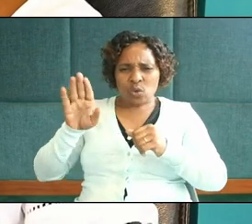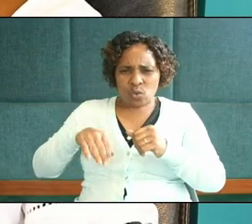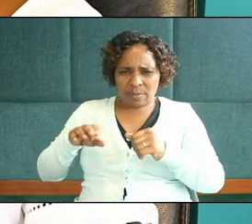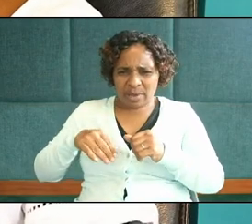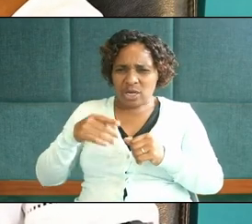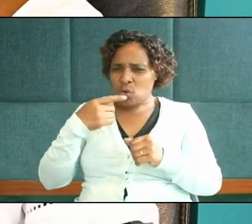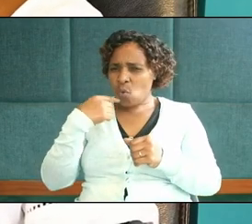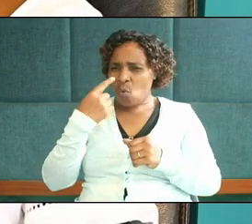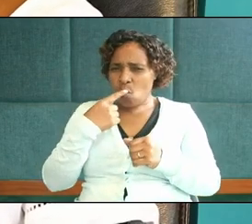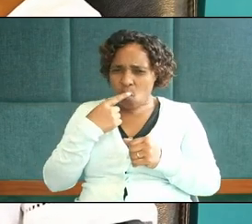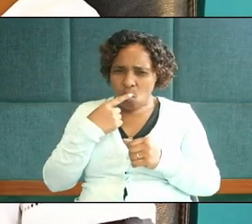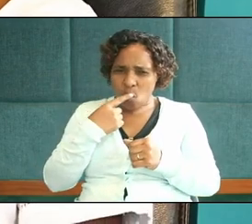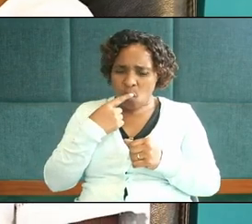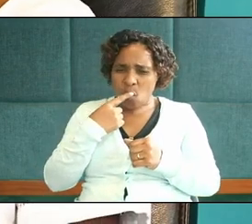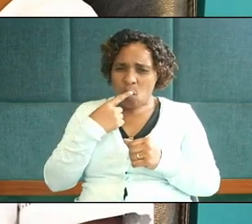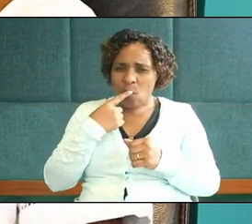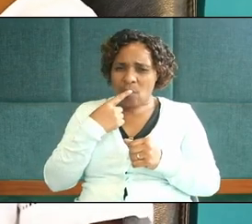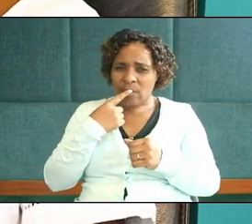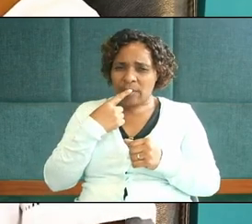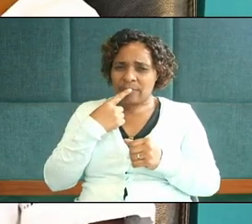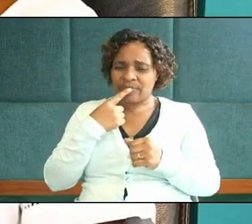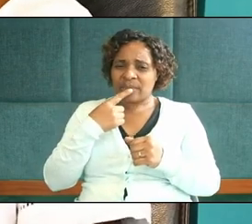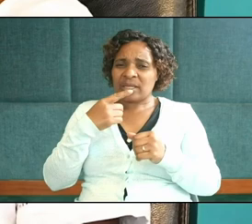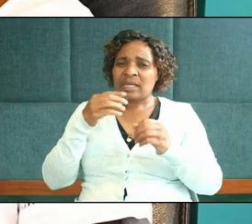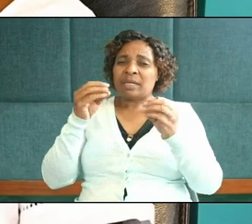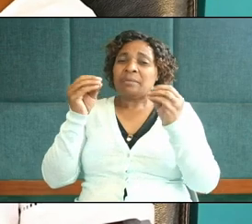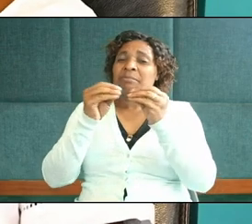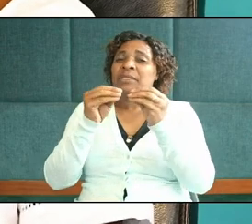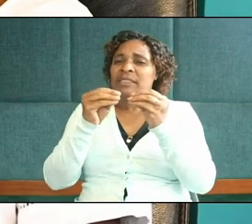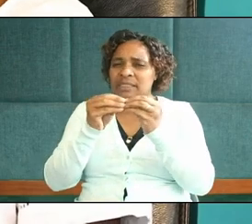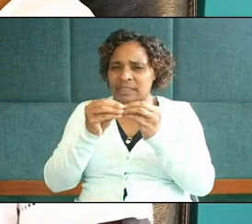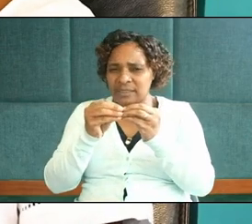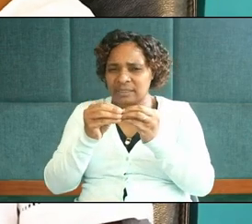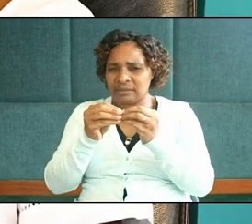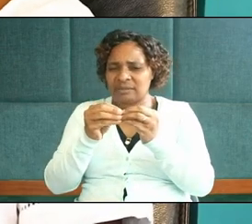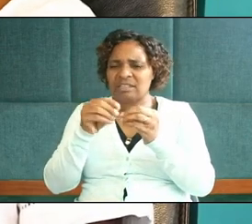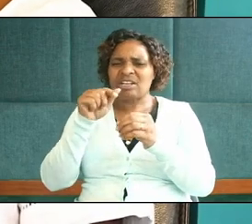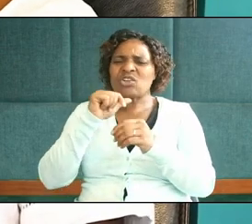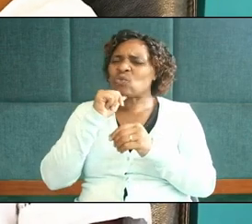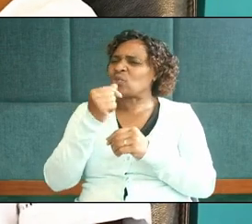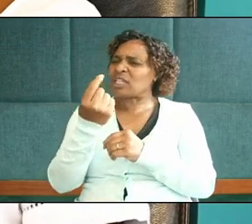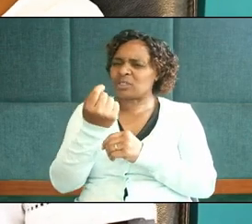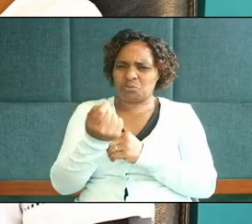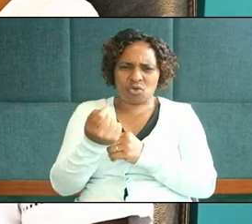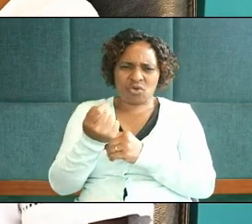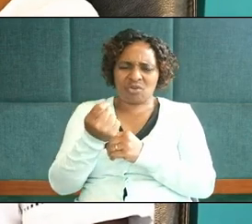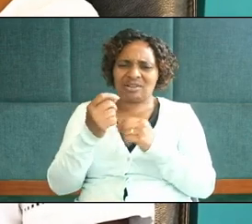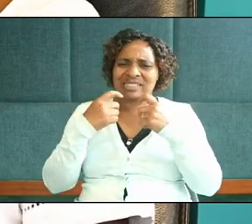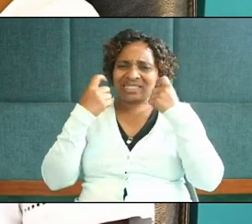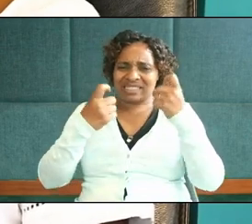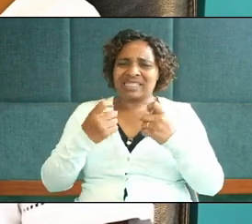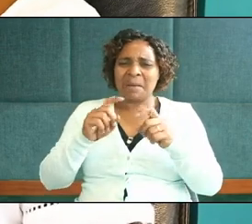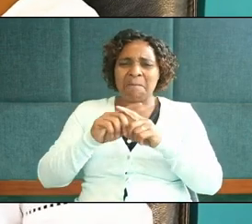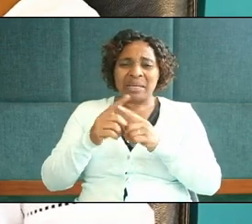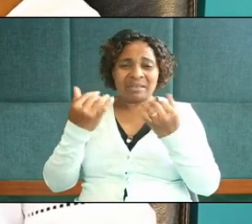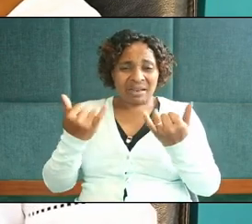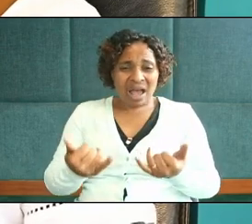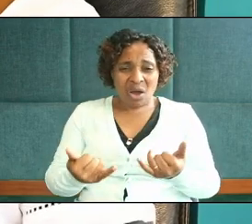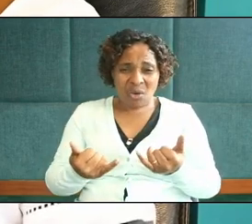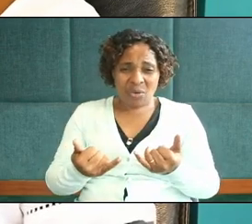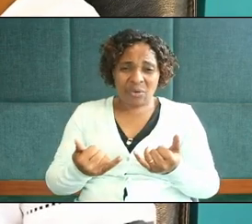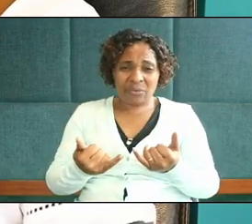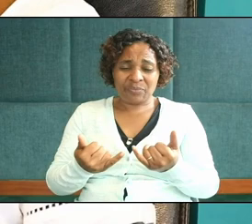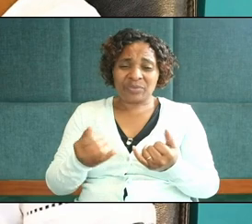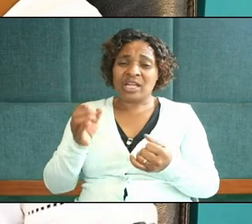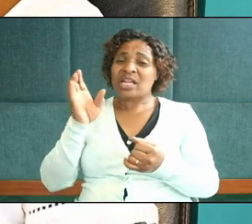were serving people at the tent of meeting, it was not a slight sin. But the rumors, their